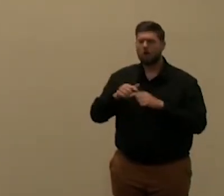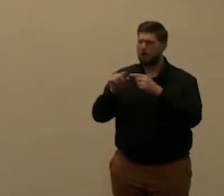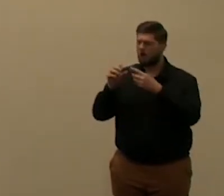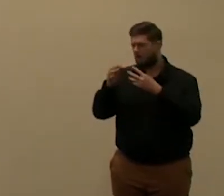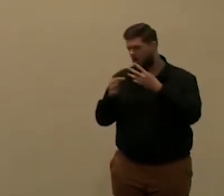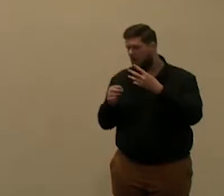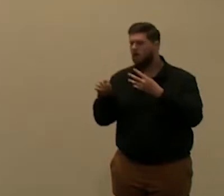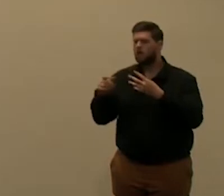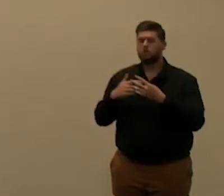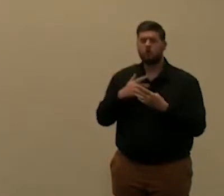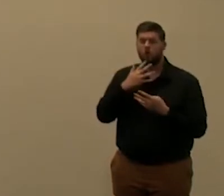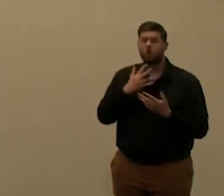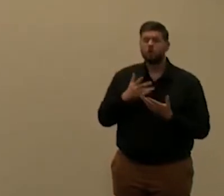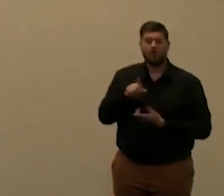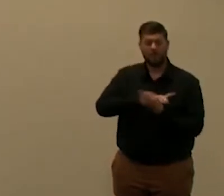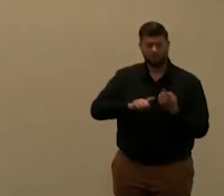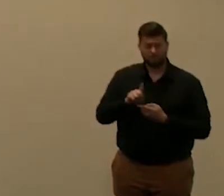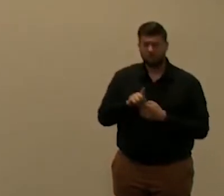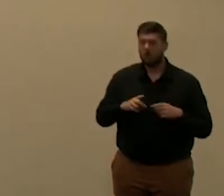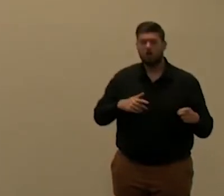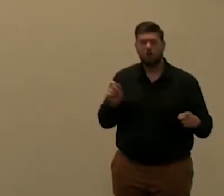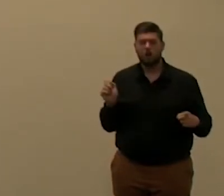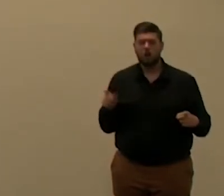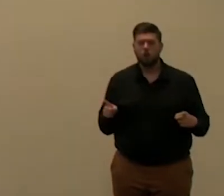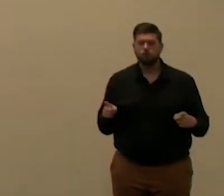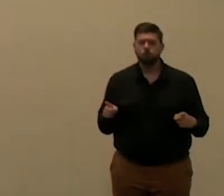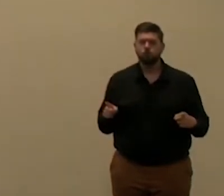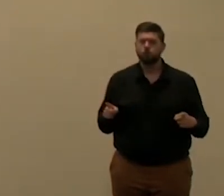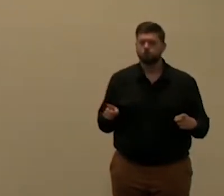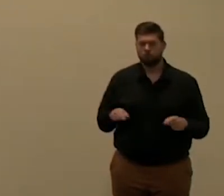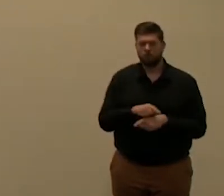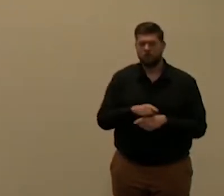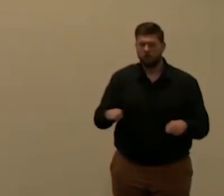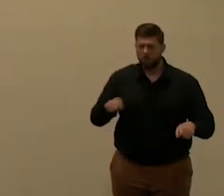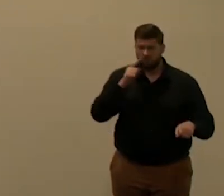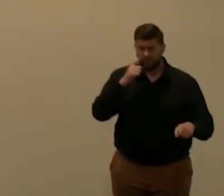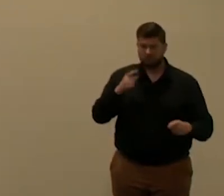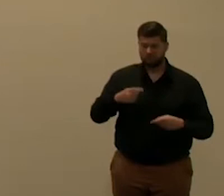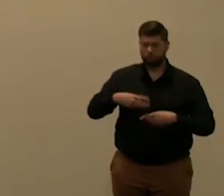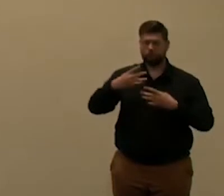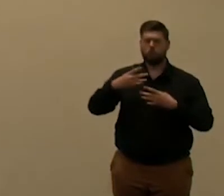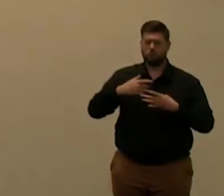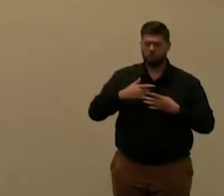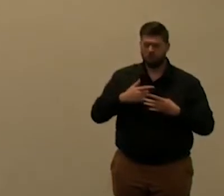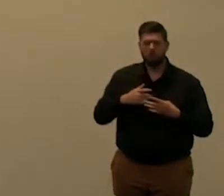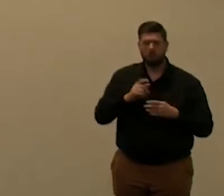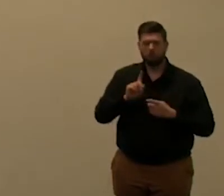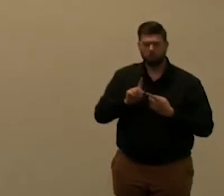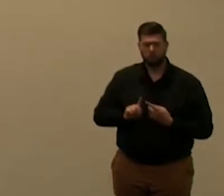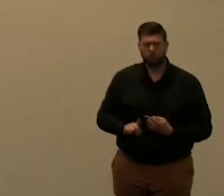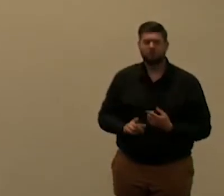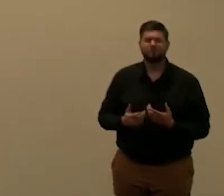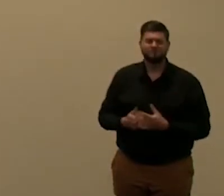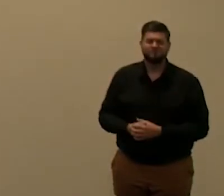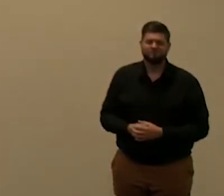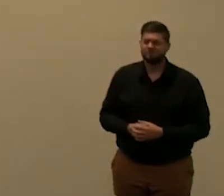meeting, you can actually launch the poll and everybody will see that popping up on their screen. So that